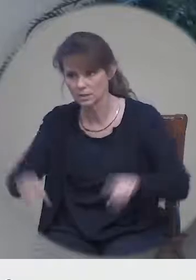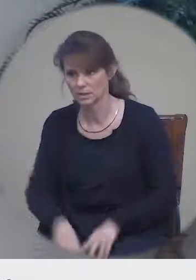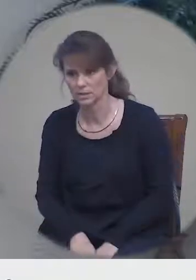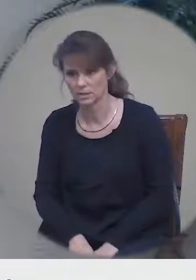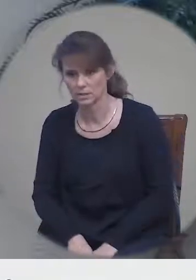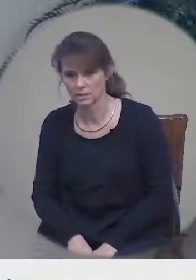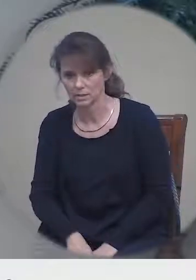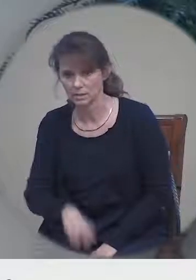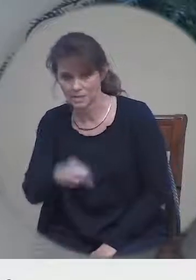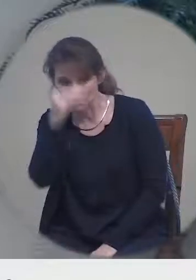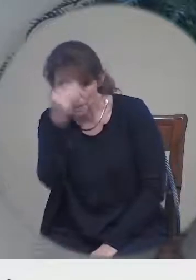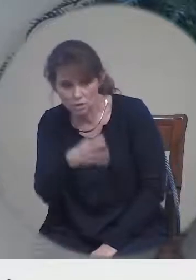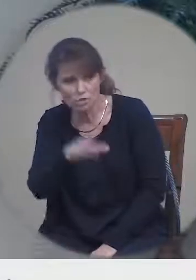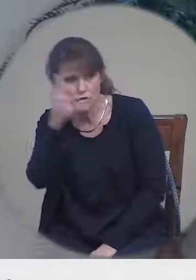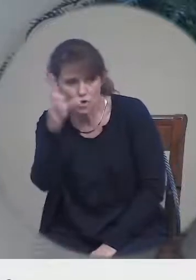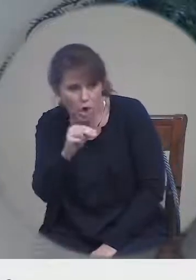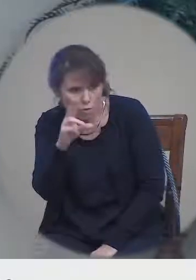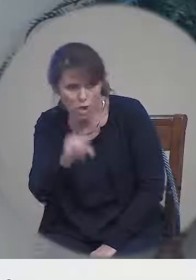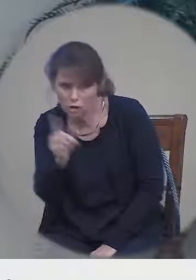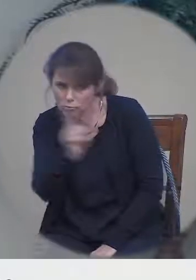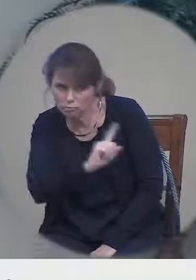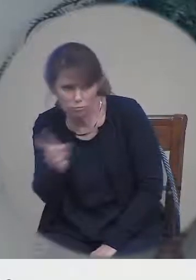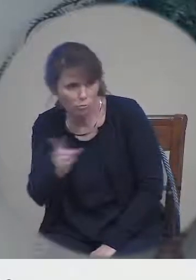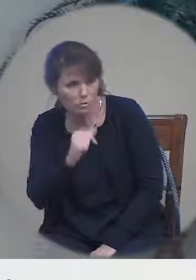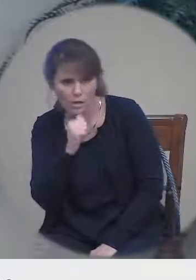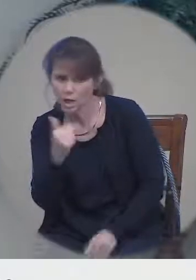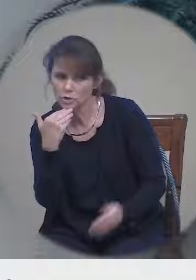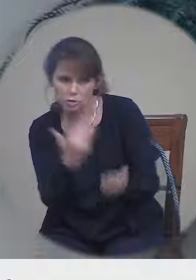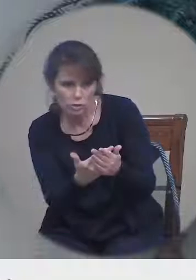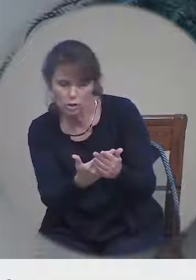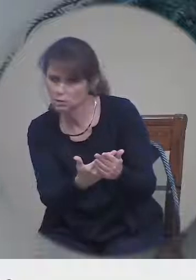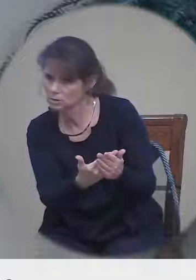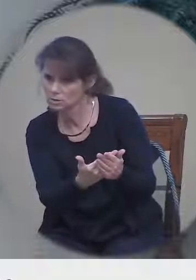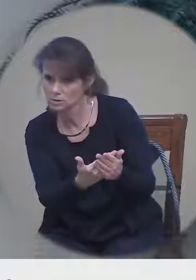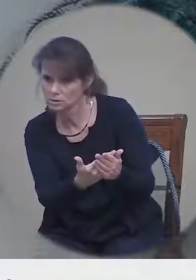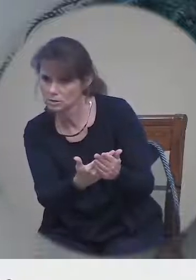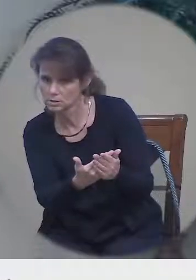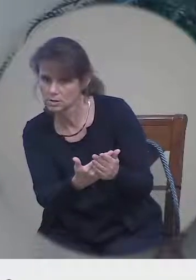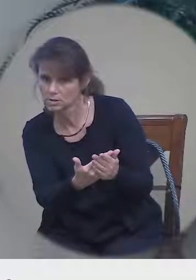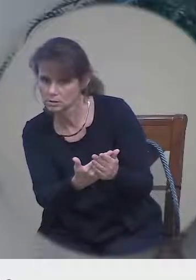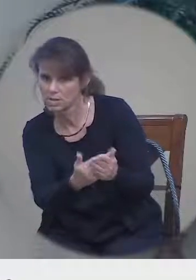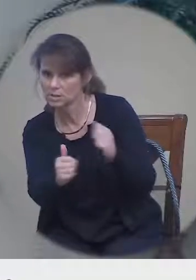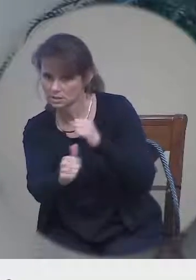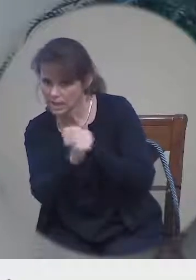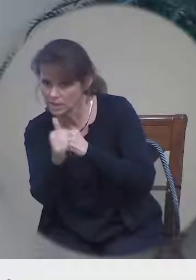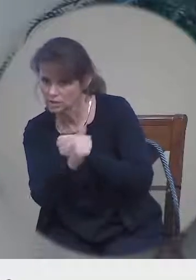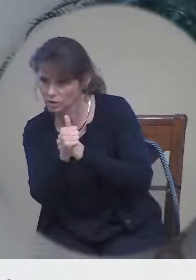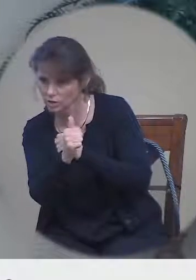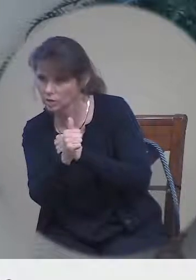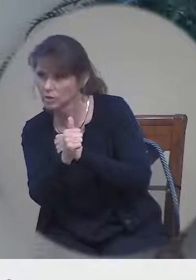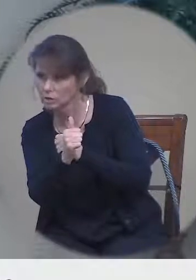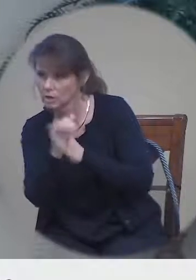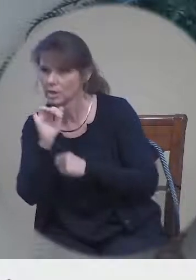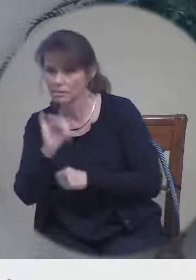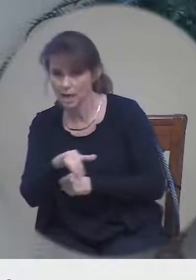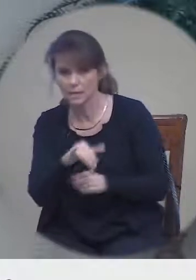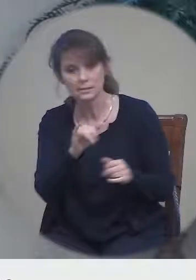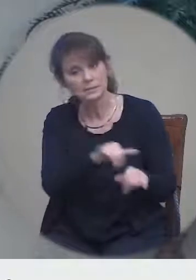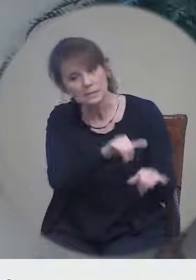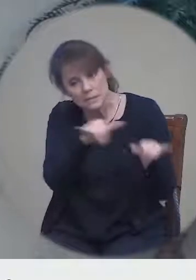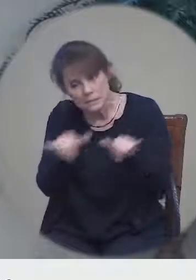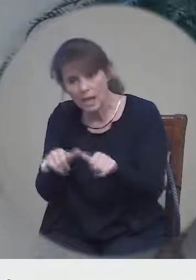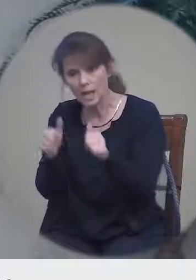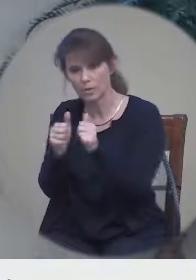do those things. It's not good for you. So keep that in mind as you're reading this passage. My